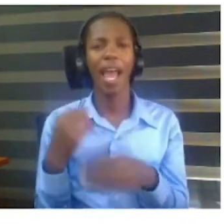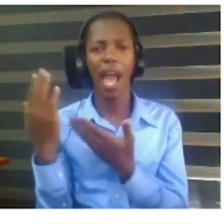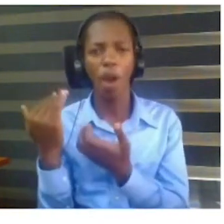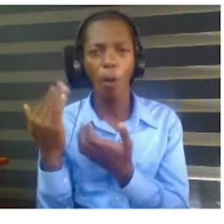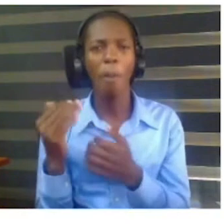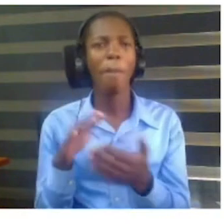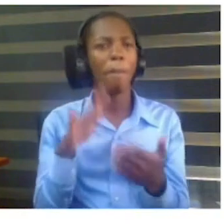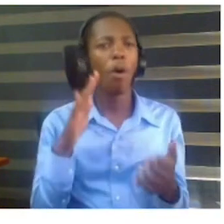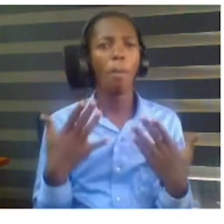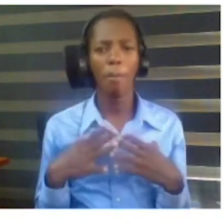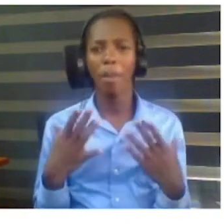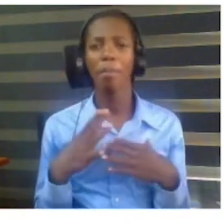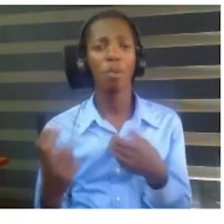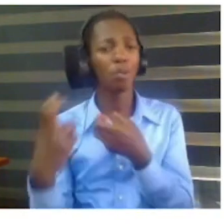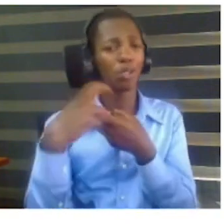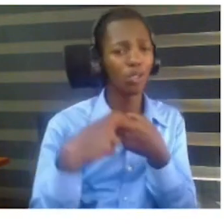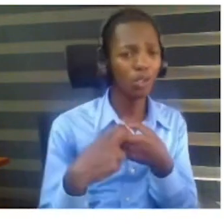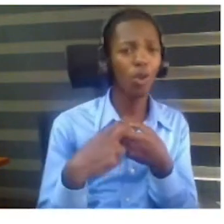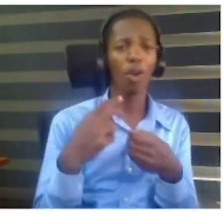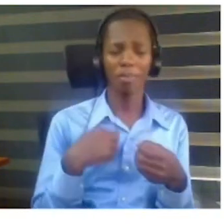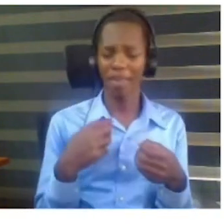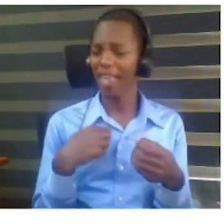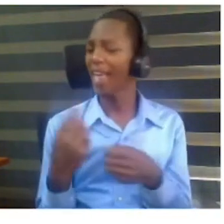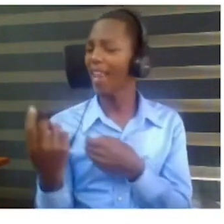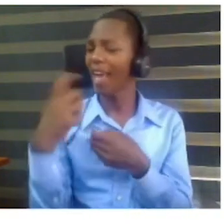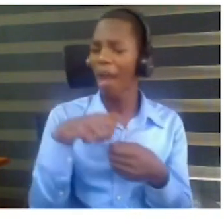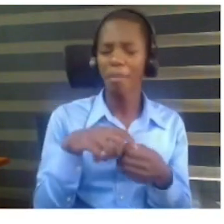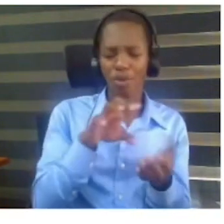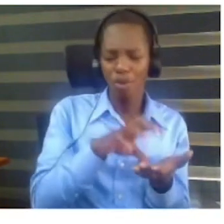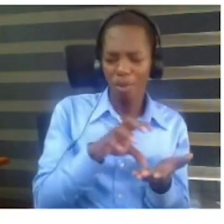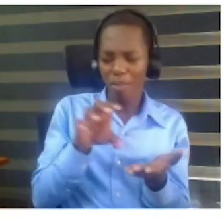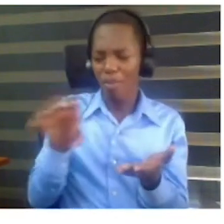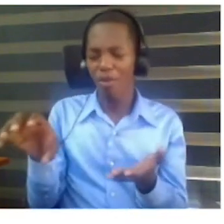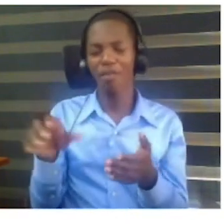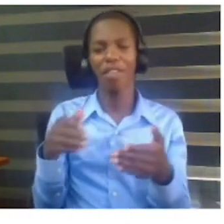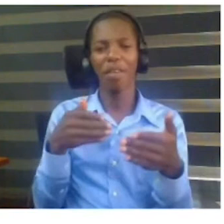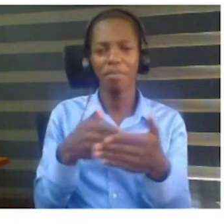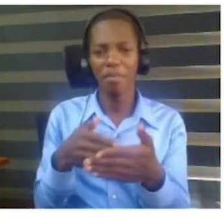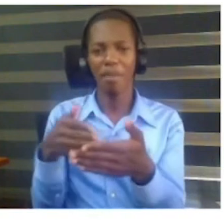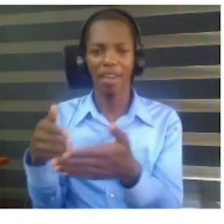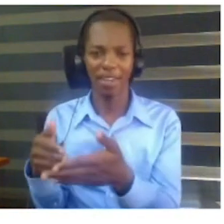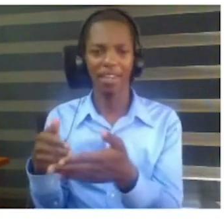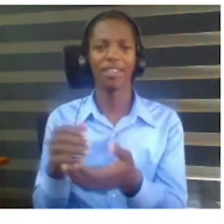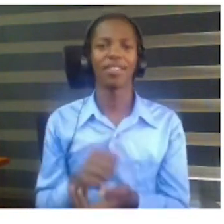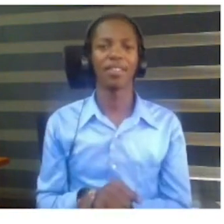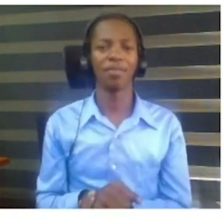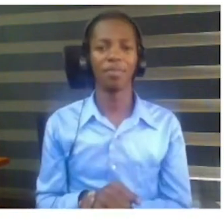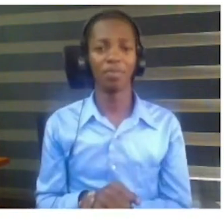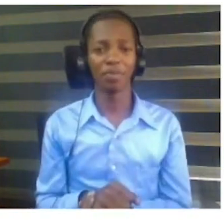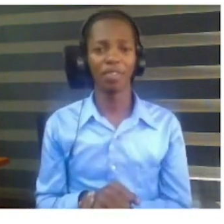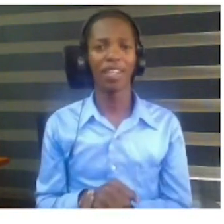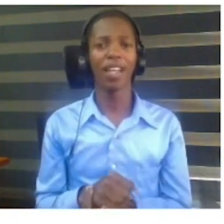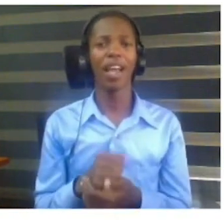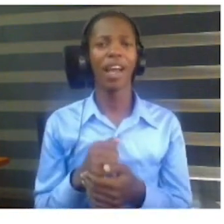in helping to remove ableism from our communities. I want to bring Irene back